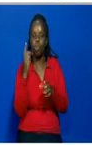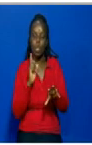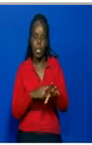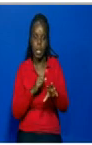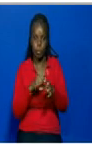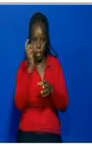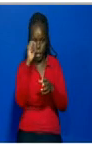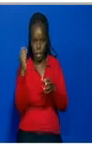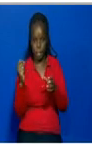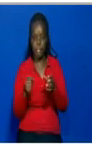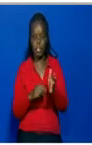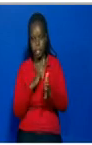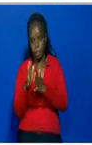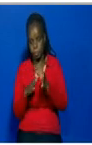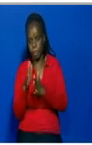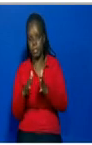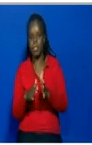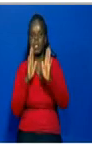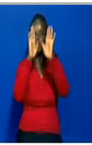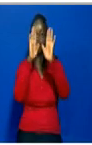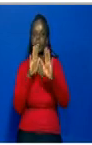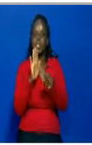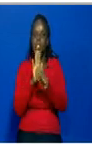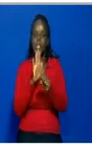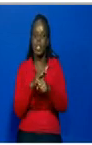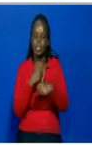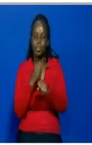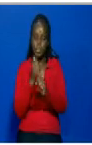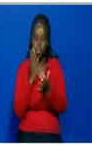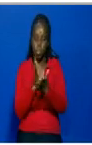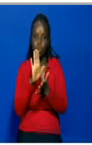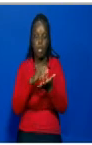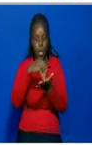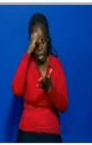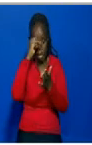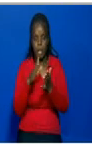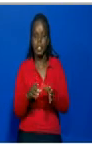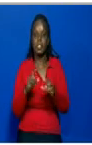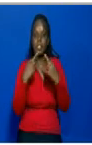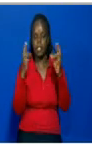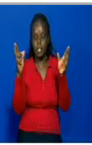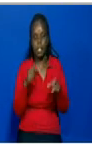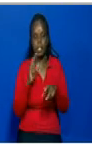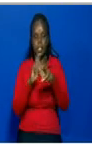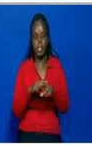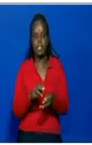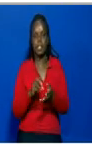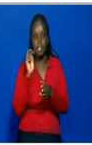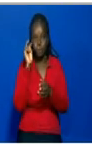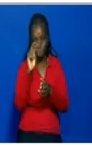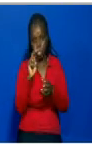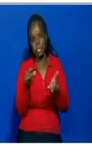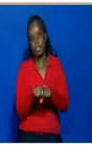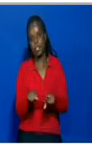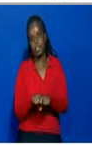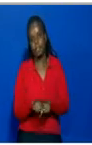into the writing part, and so very, very important that you make sure your learner is up, ready, and seated in front of the television set